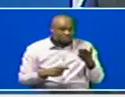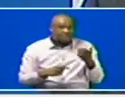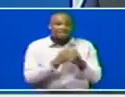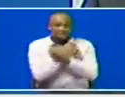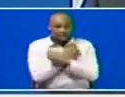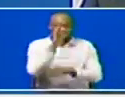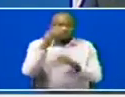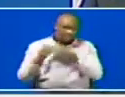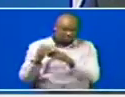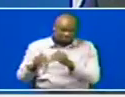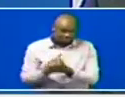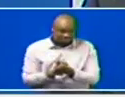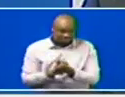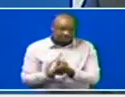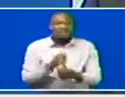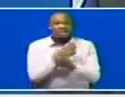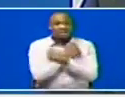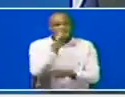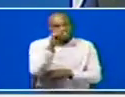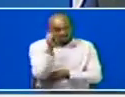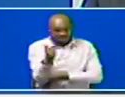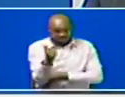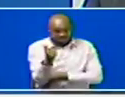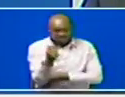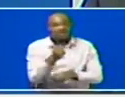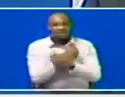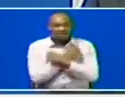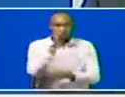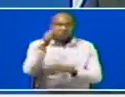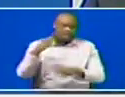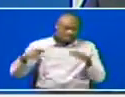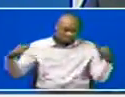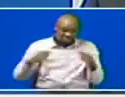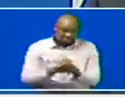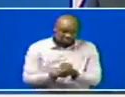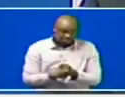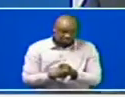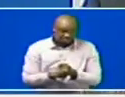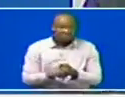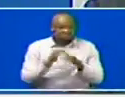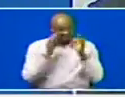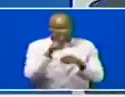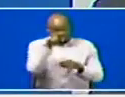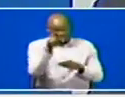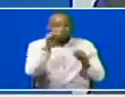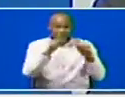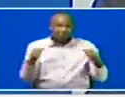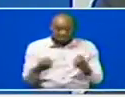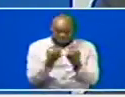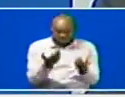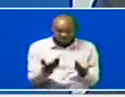love your neighbor, love one another, love your enemy. And if that can be done,